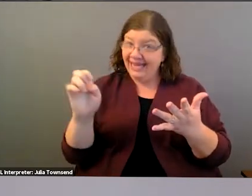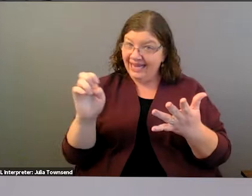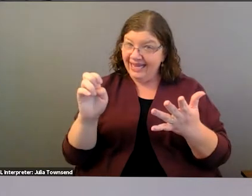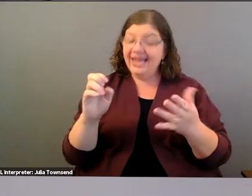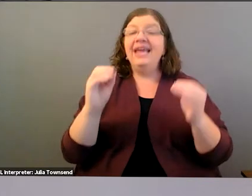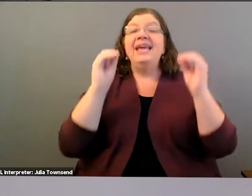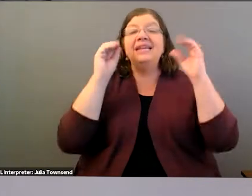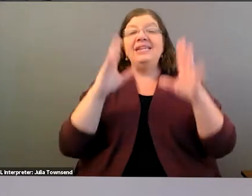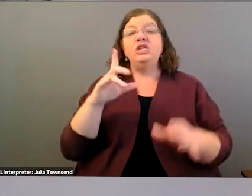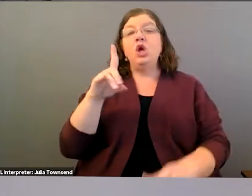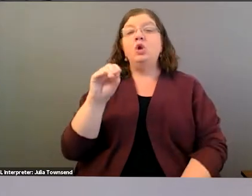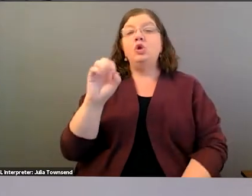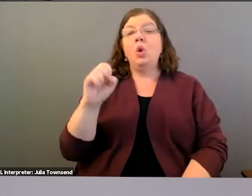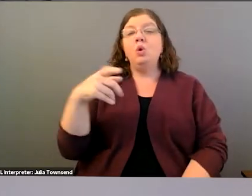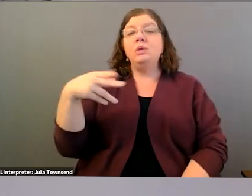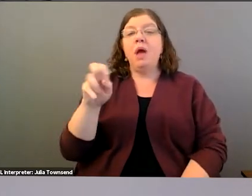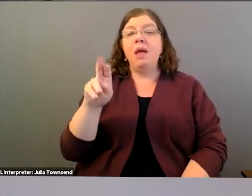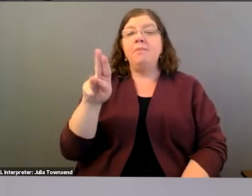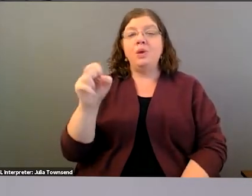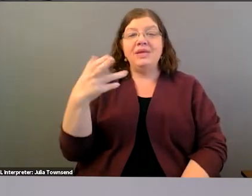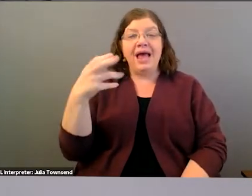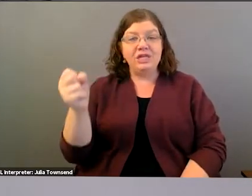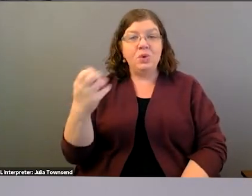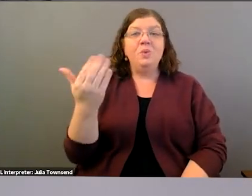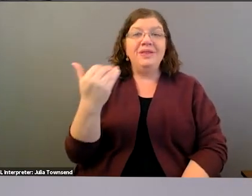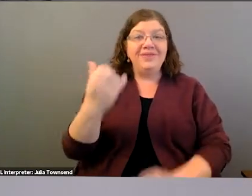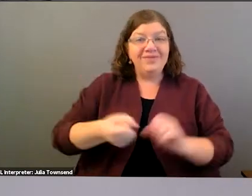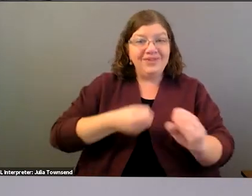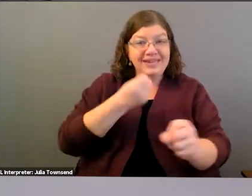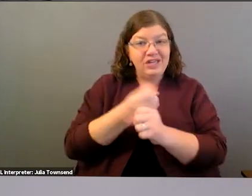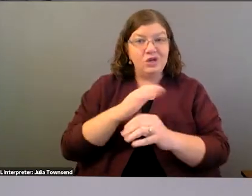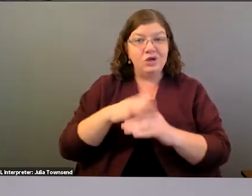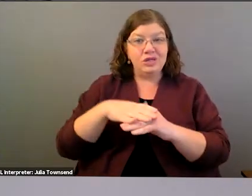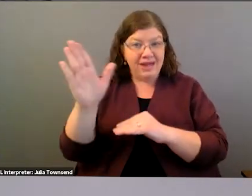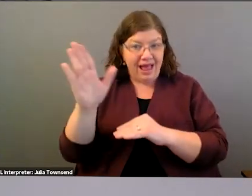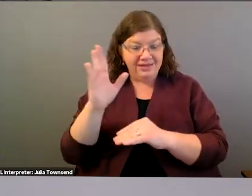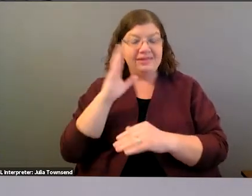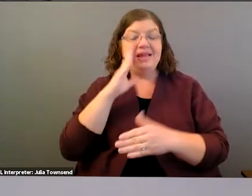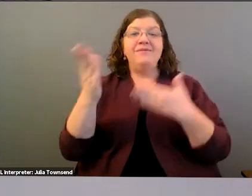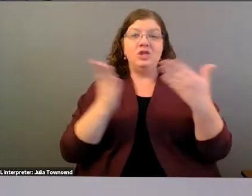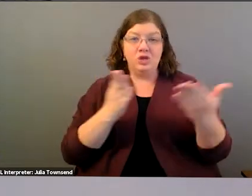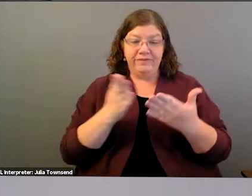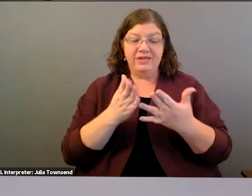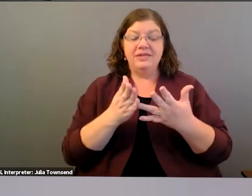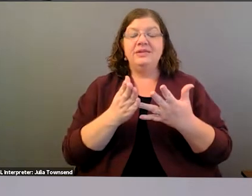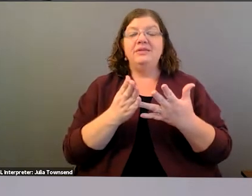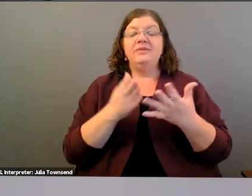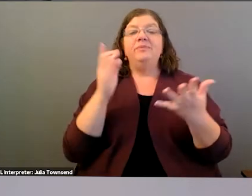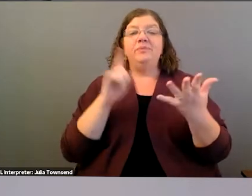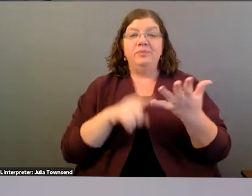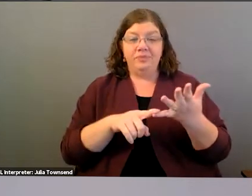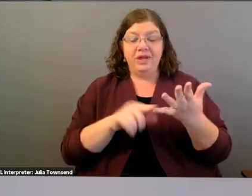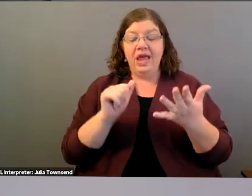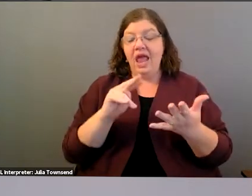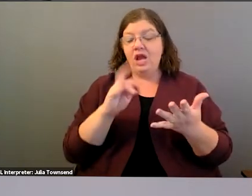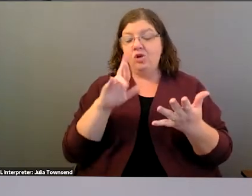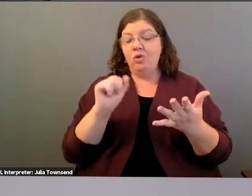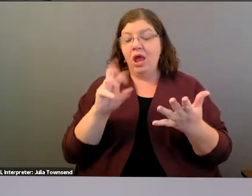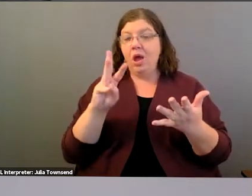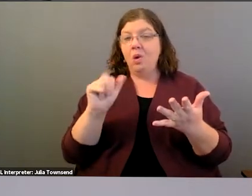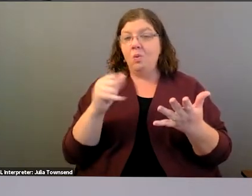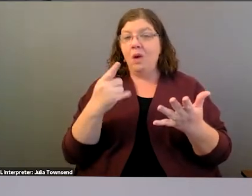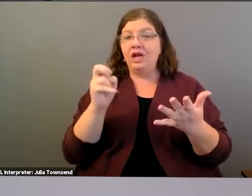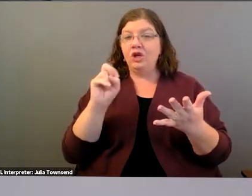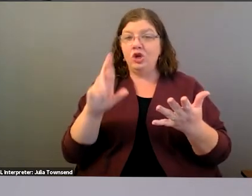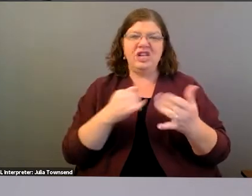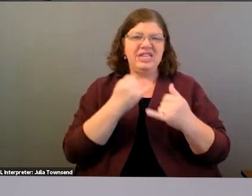Dos Pueblos High School with 15 years plus of service. Also, Andrea Wagner is our last